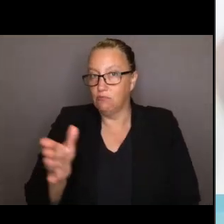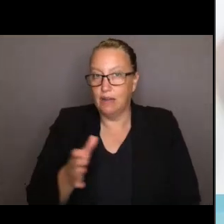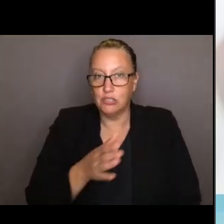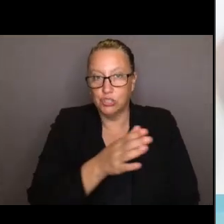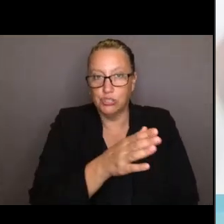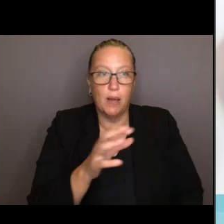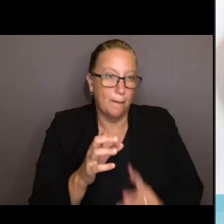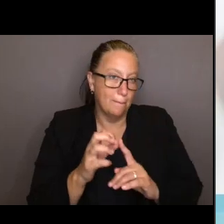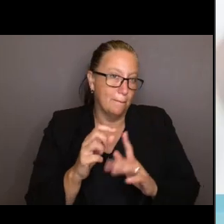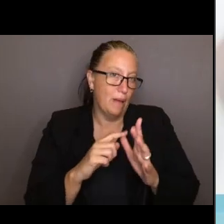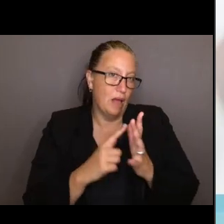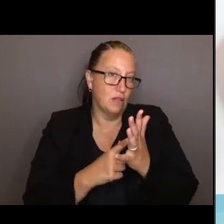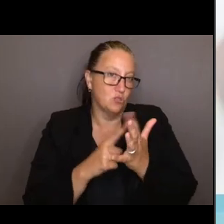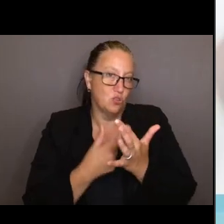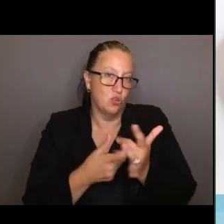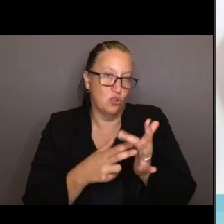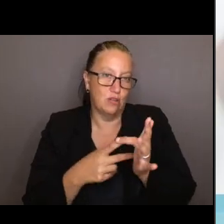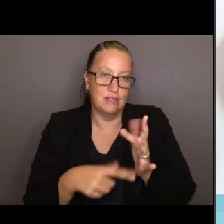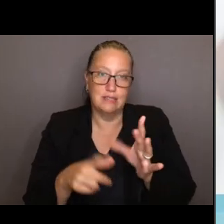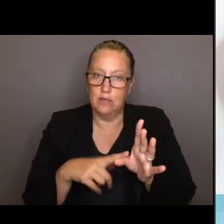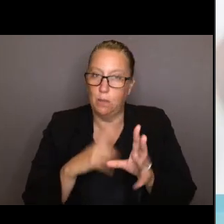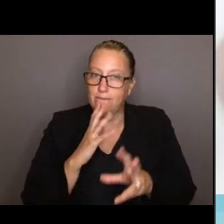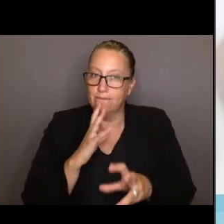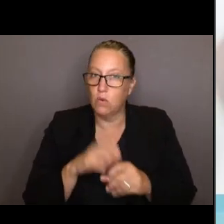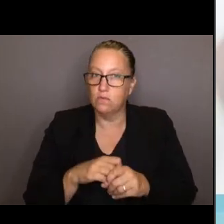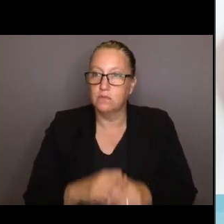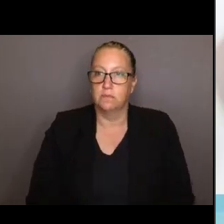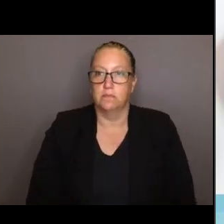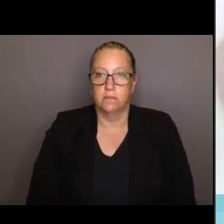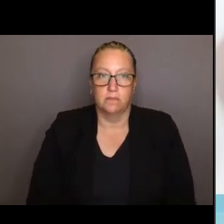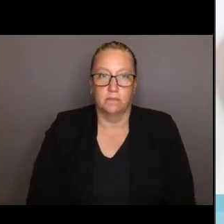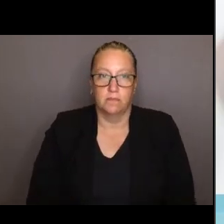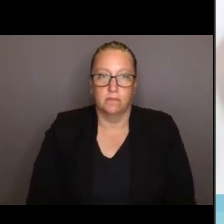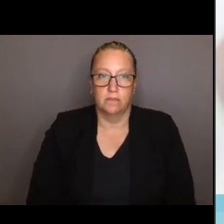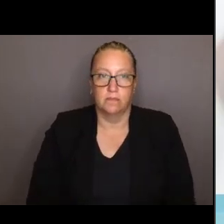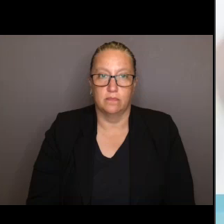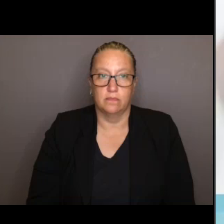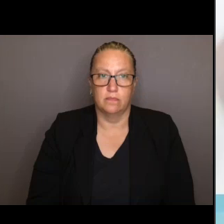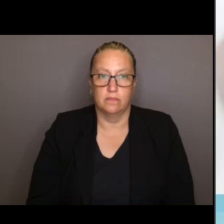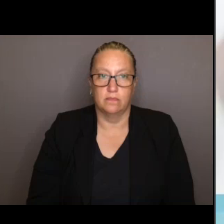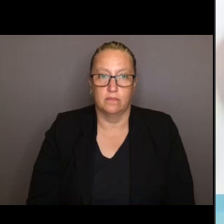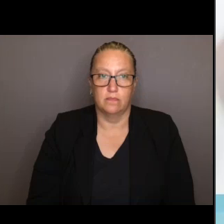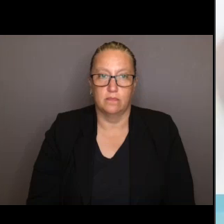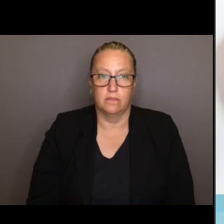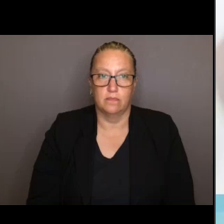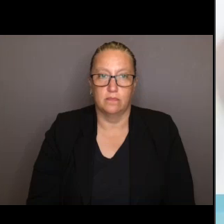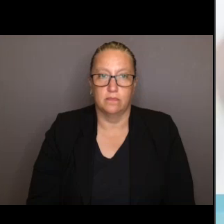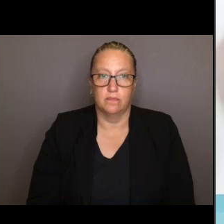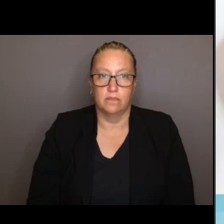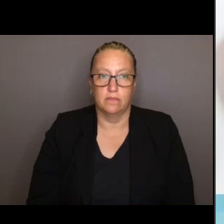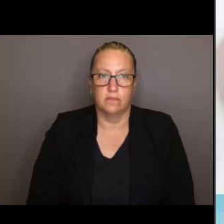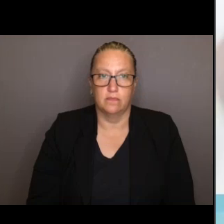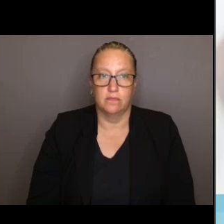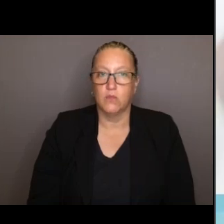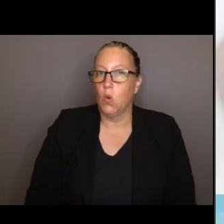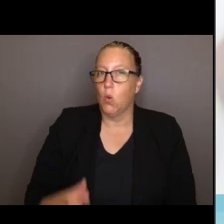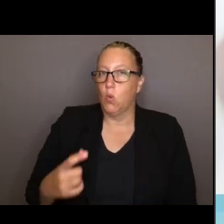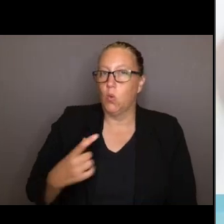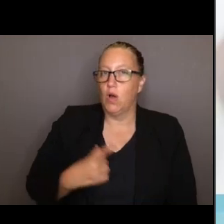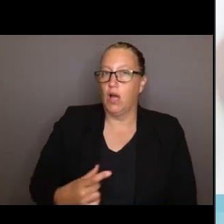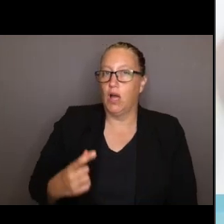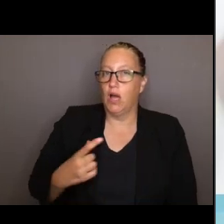be the question. So I think it would be the question would be, why